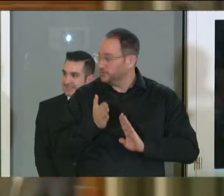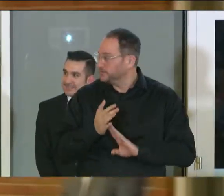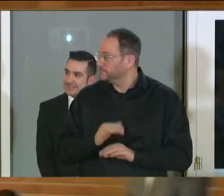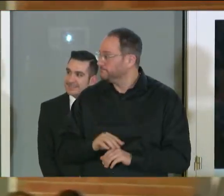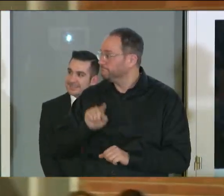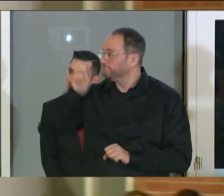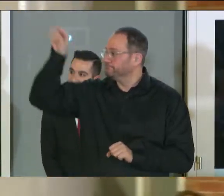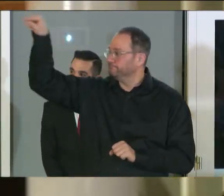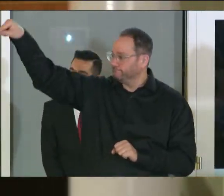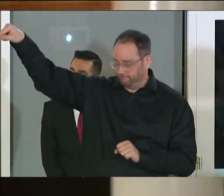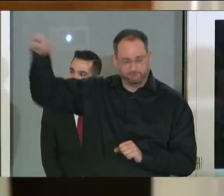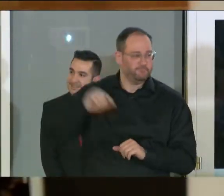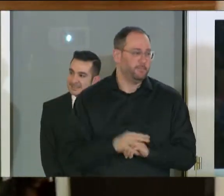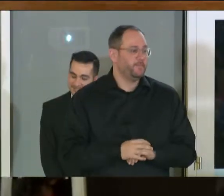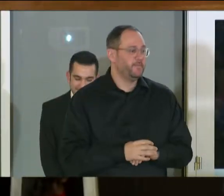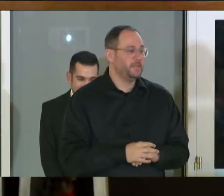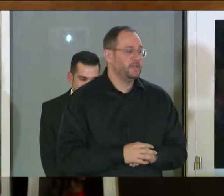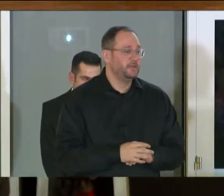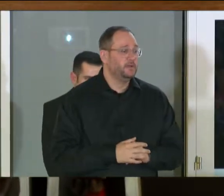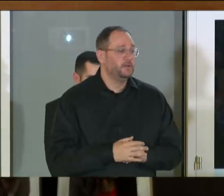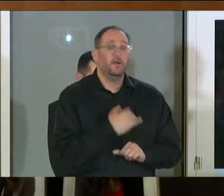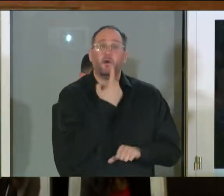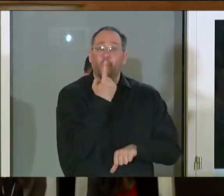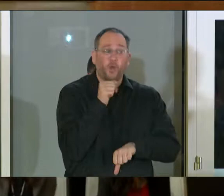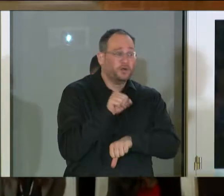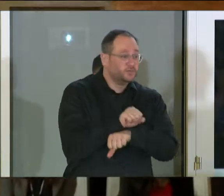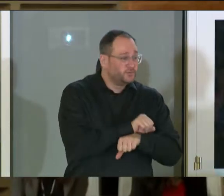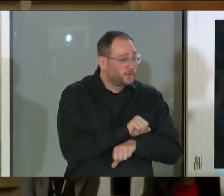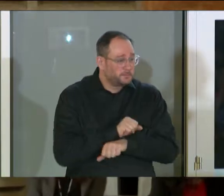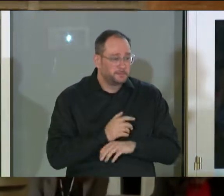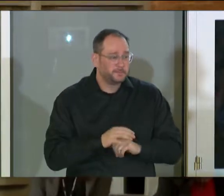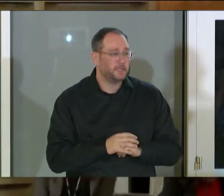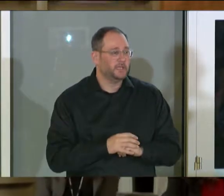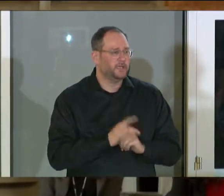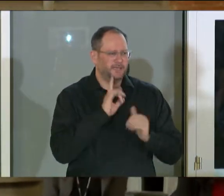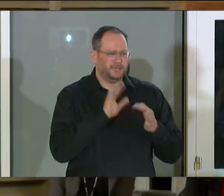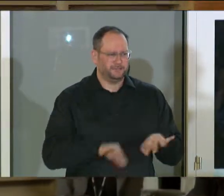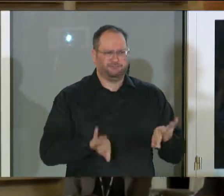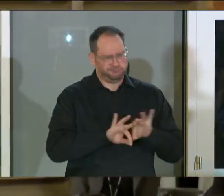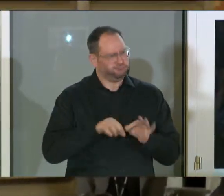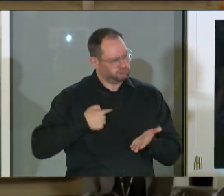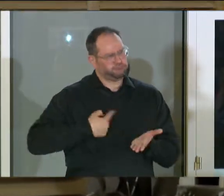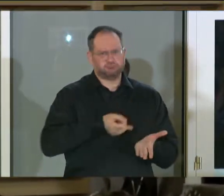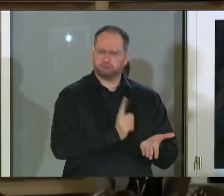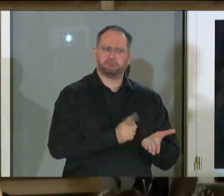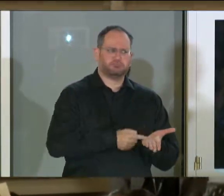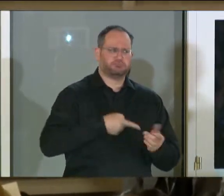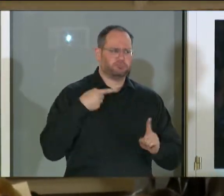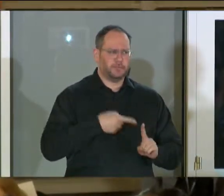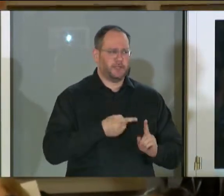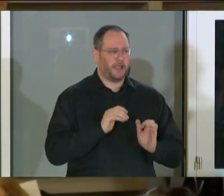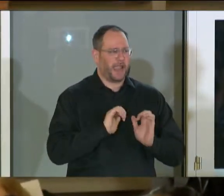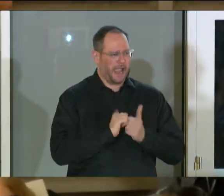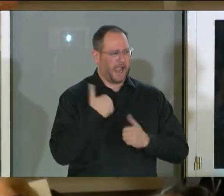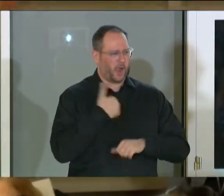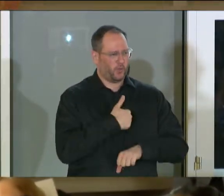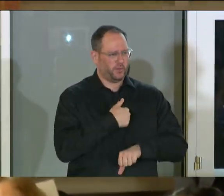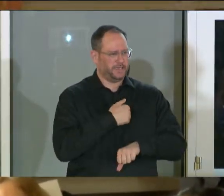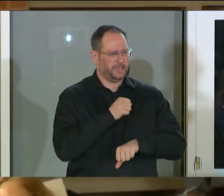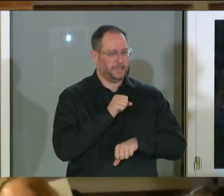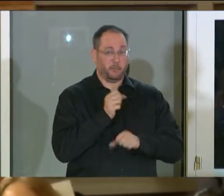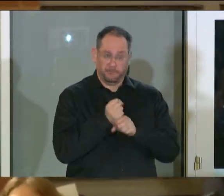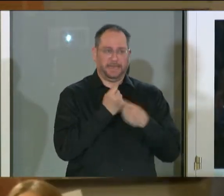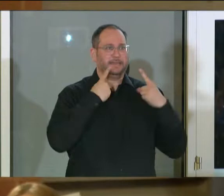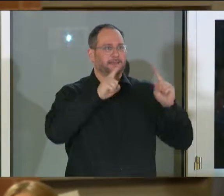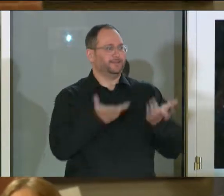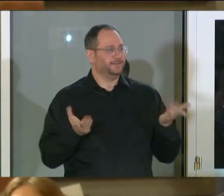talk about what I think is a basic set of services, which is how do we make things go? In this area of